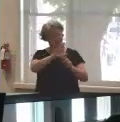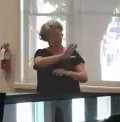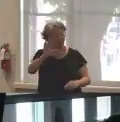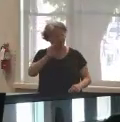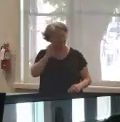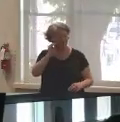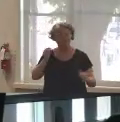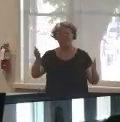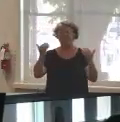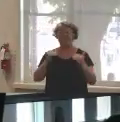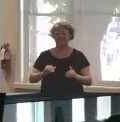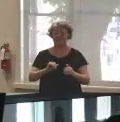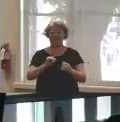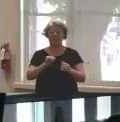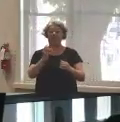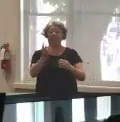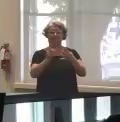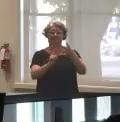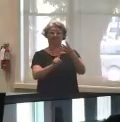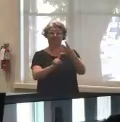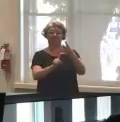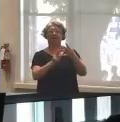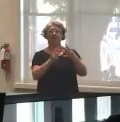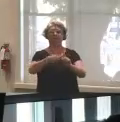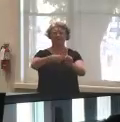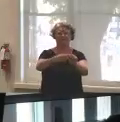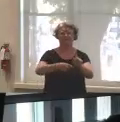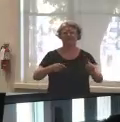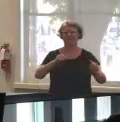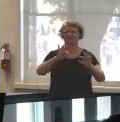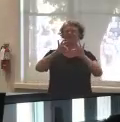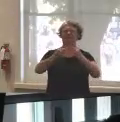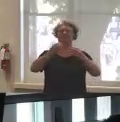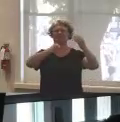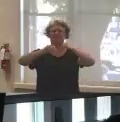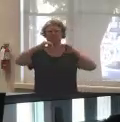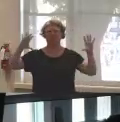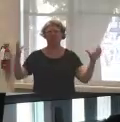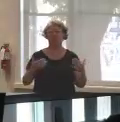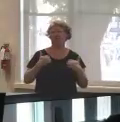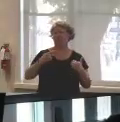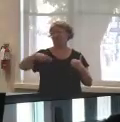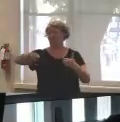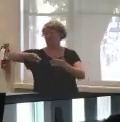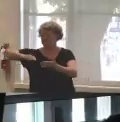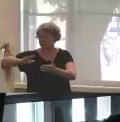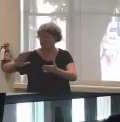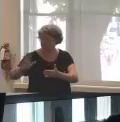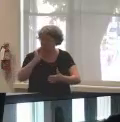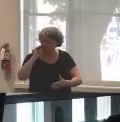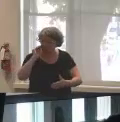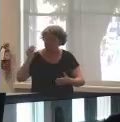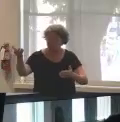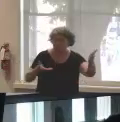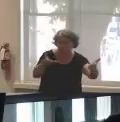family dinners that happen last Wednesday of every month that does the similar thing. A bunch of youth pick recipes either that they like or from their home